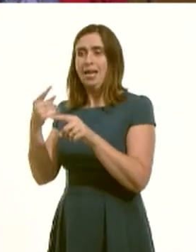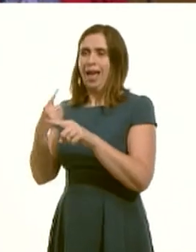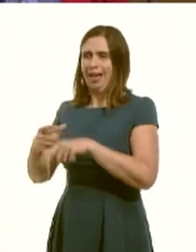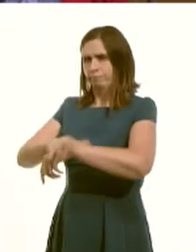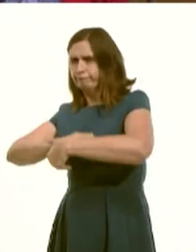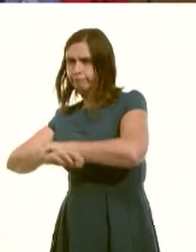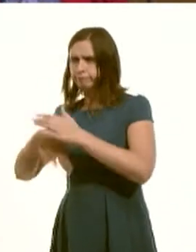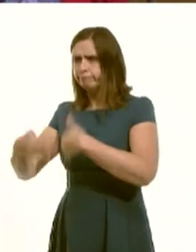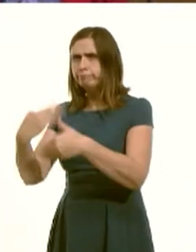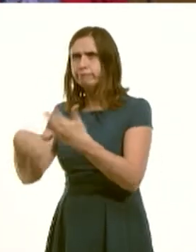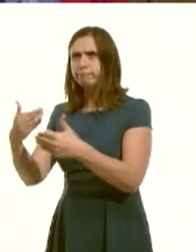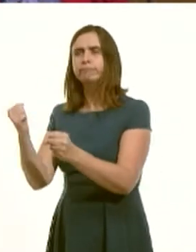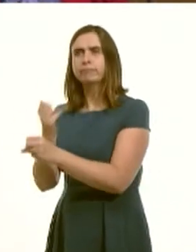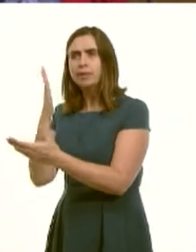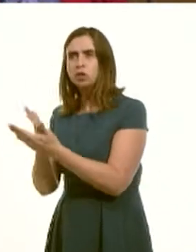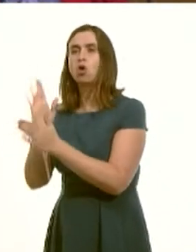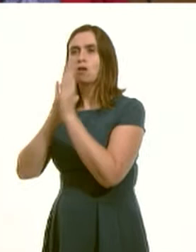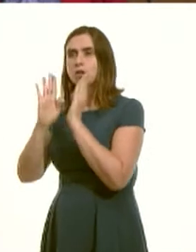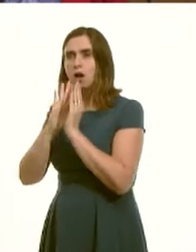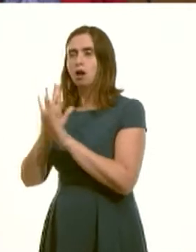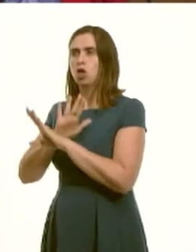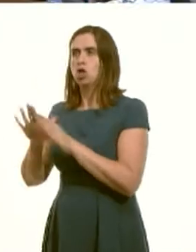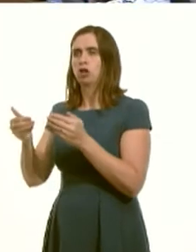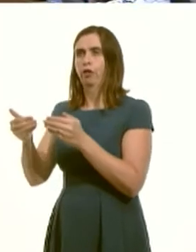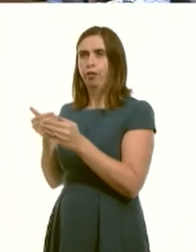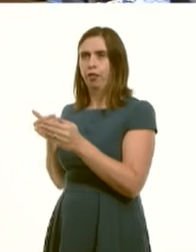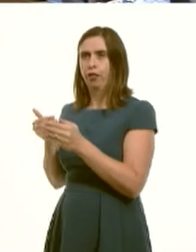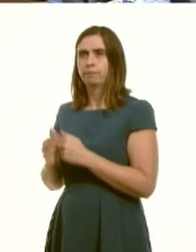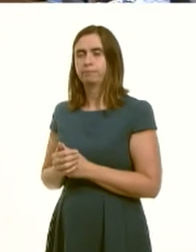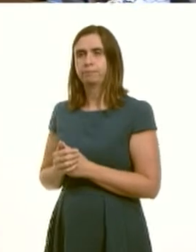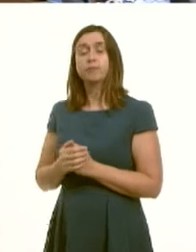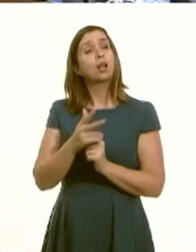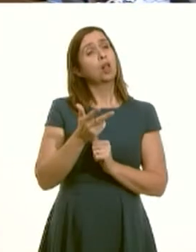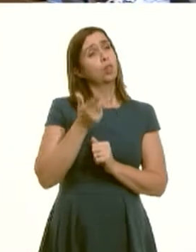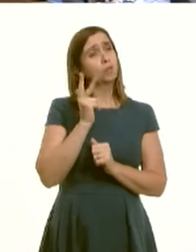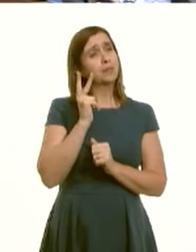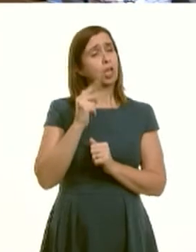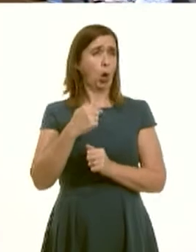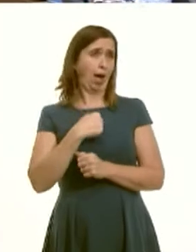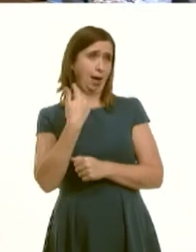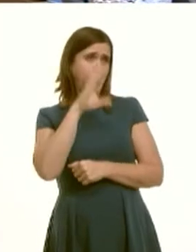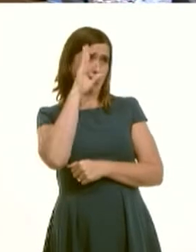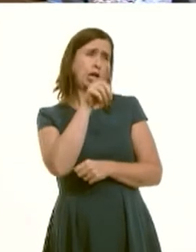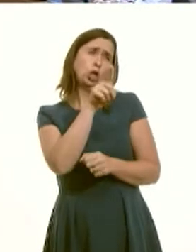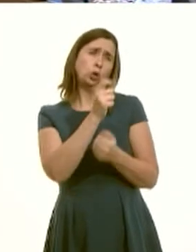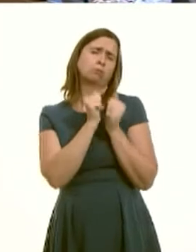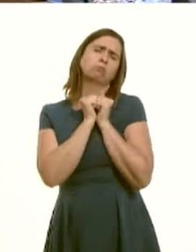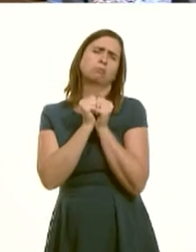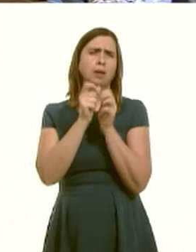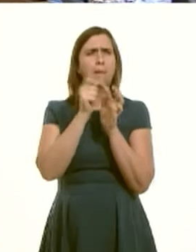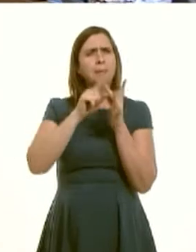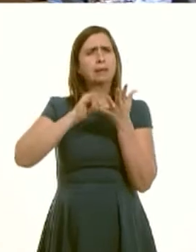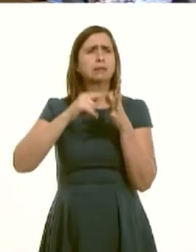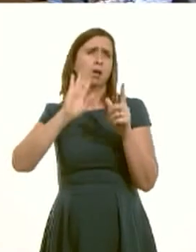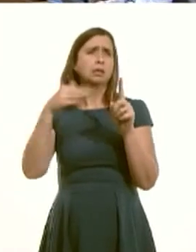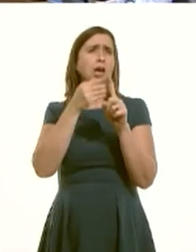that will ensure that the young people of Wales are not left behind. 3 weeks ago, I highlighted the abandonment of your long-cherished PISA target as